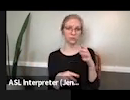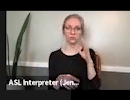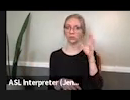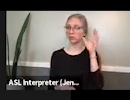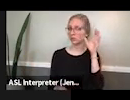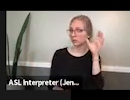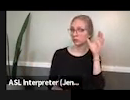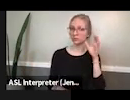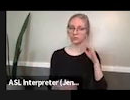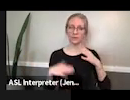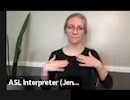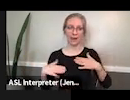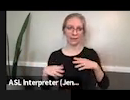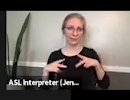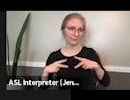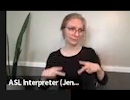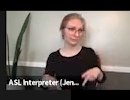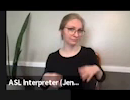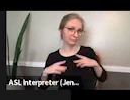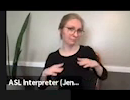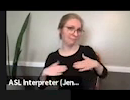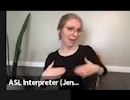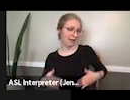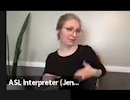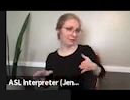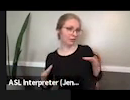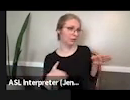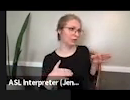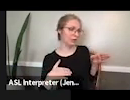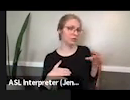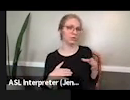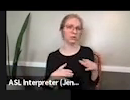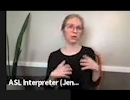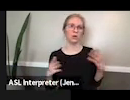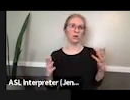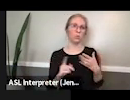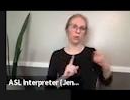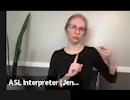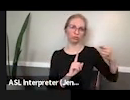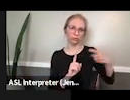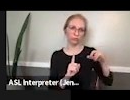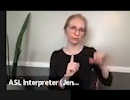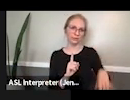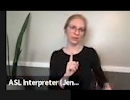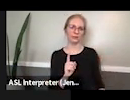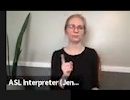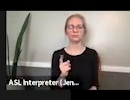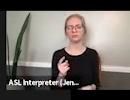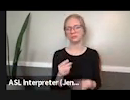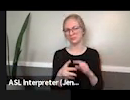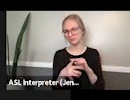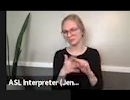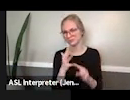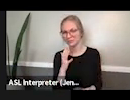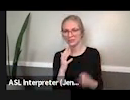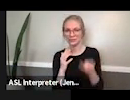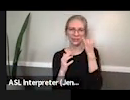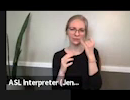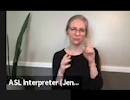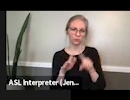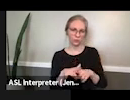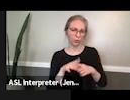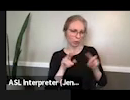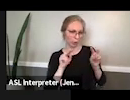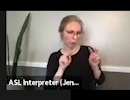body position, what kind of stimuli seems to trigger this, all of these kind of things. If you start looking in